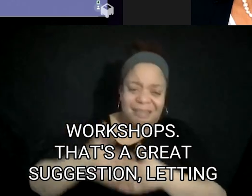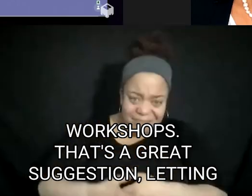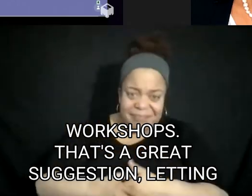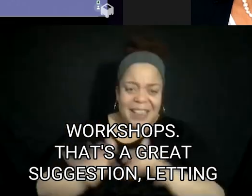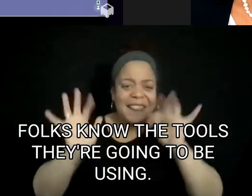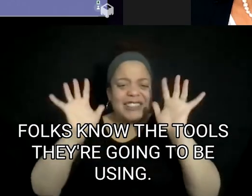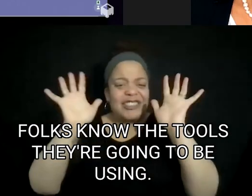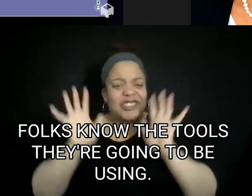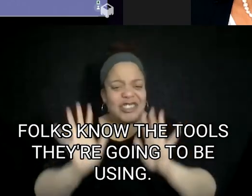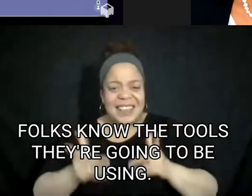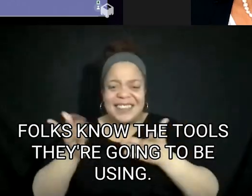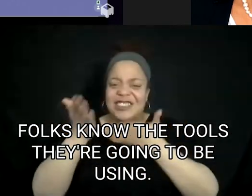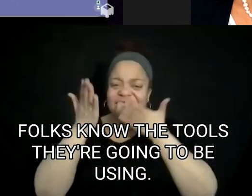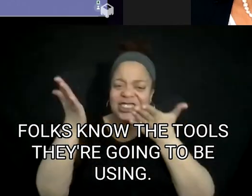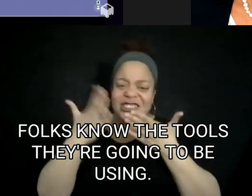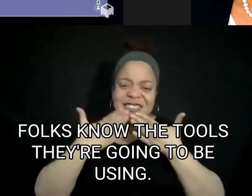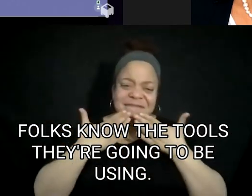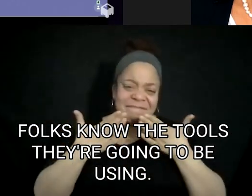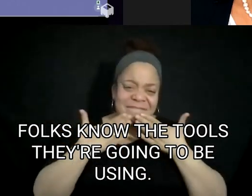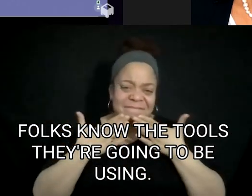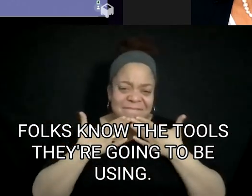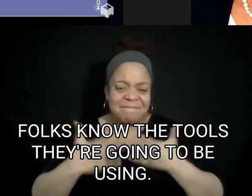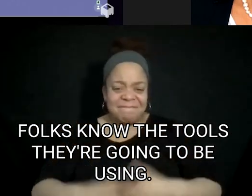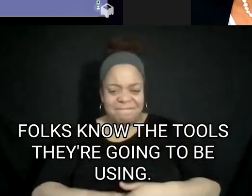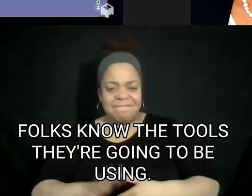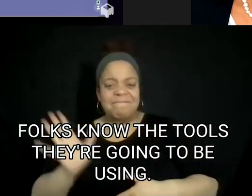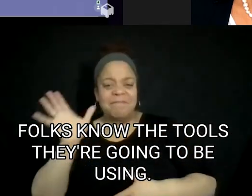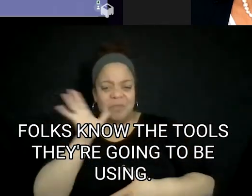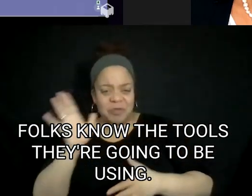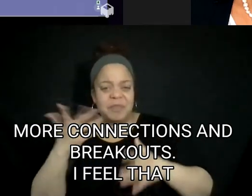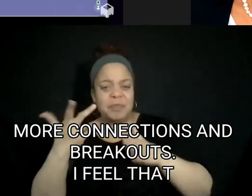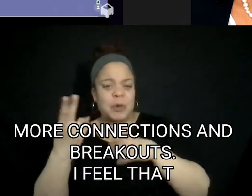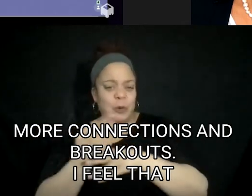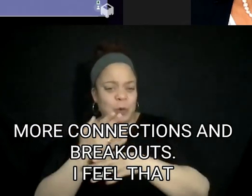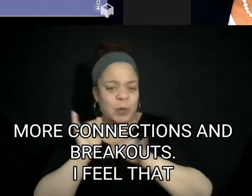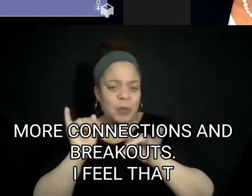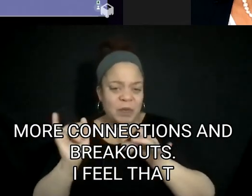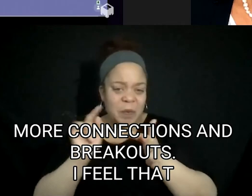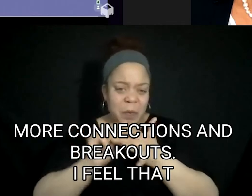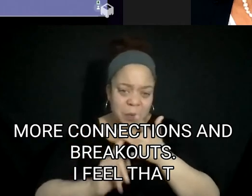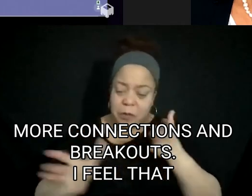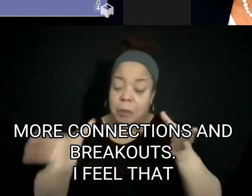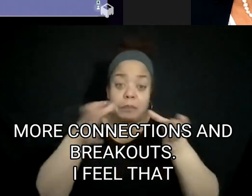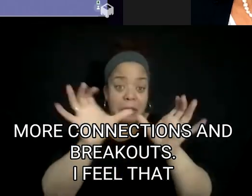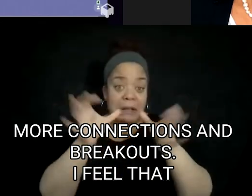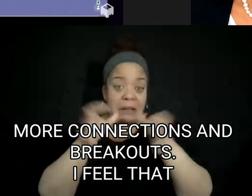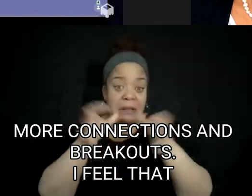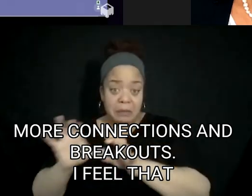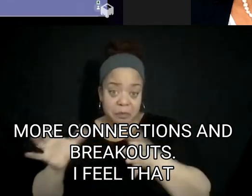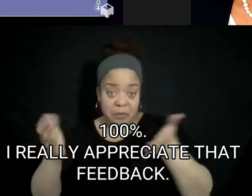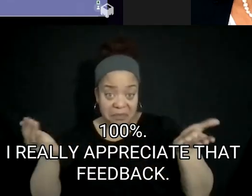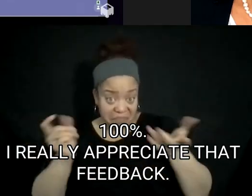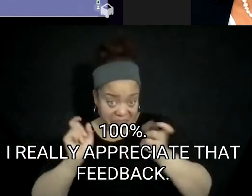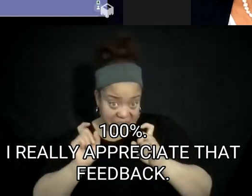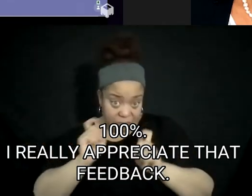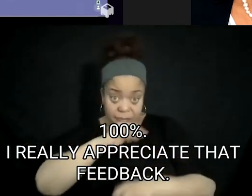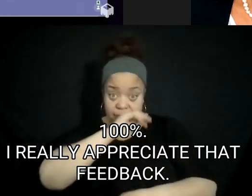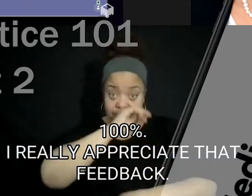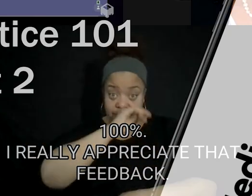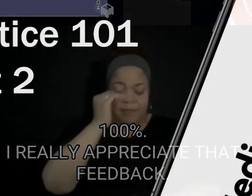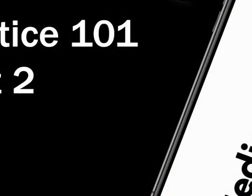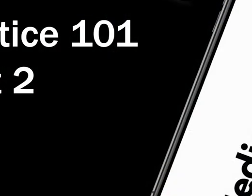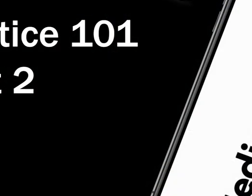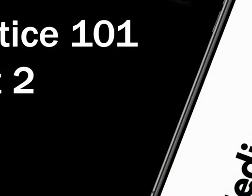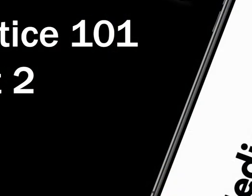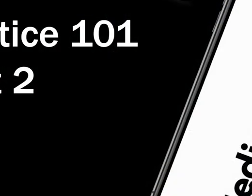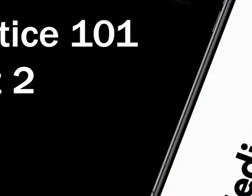that 100%. I really appreciate that feedback. All right, so wonderful. To close out, I just want to say again, thank you